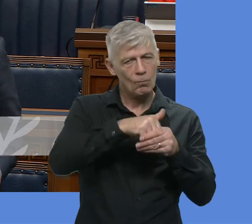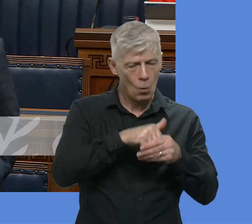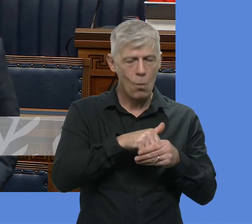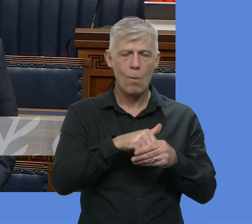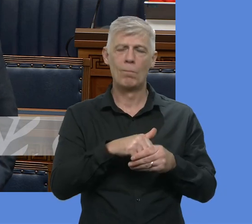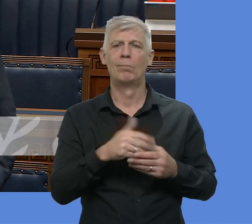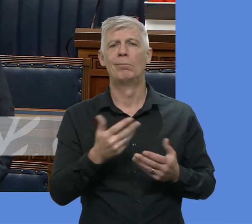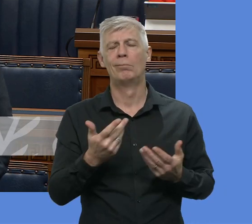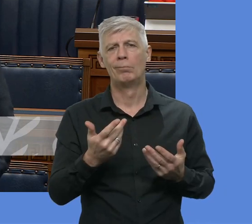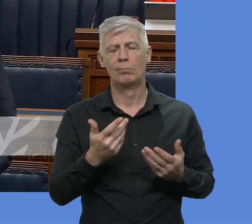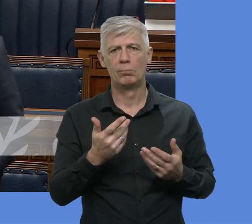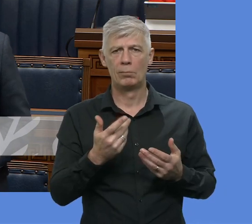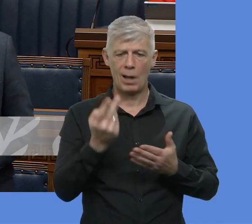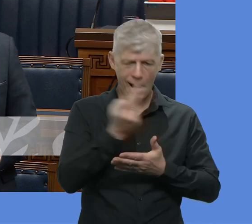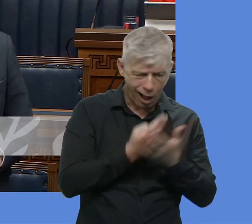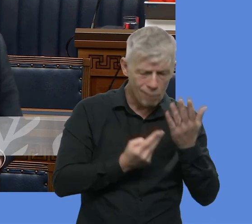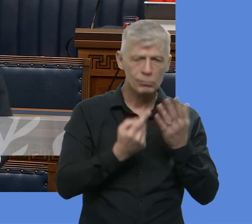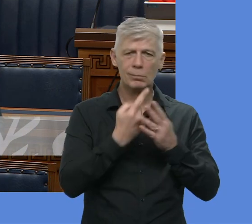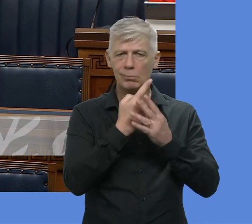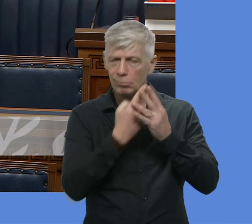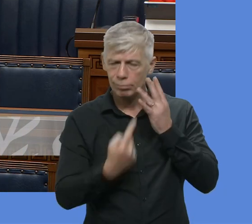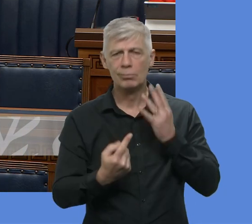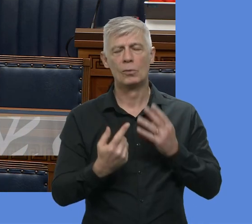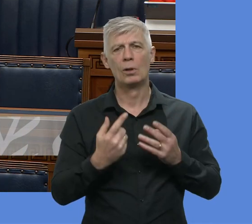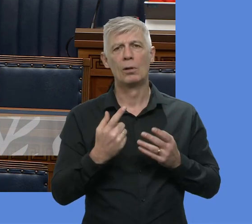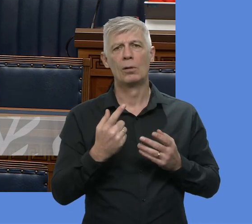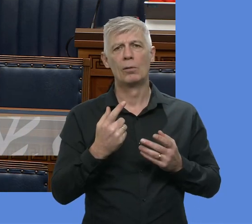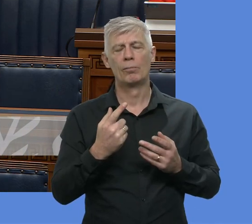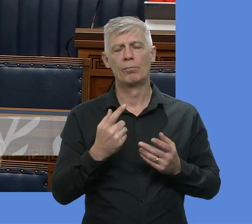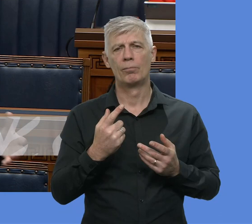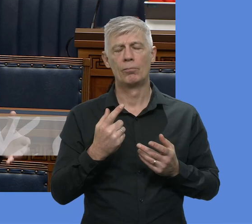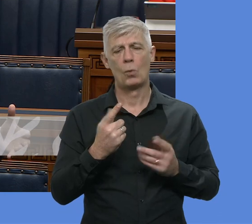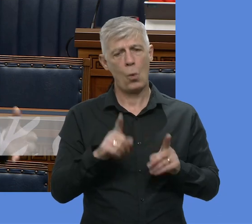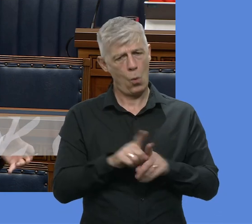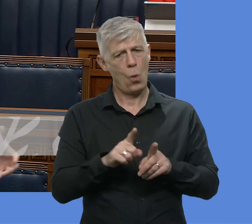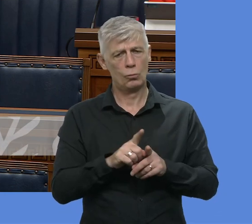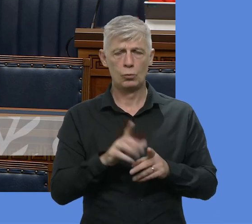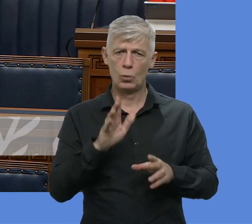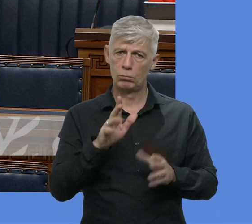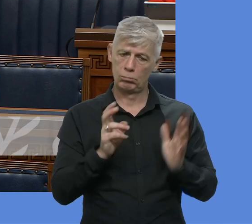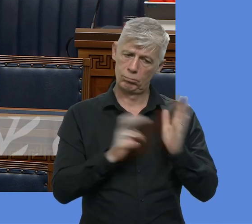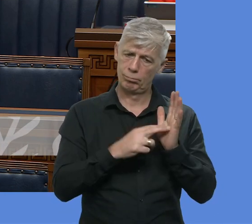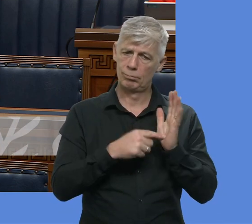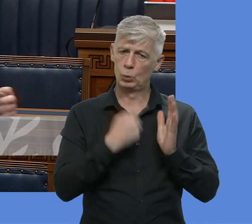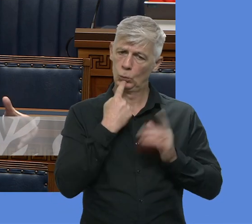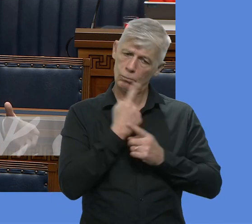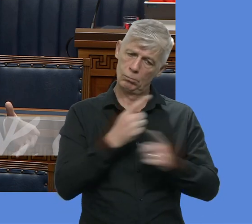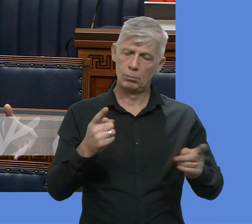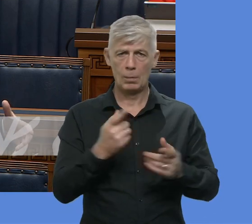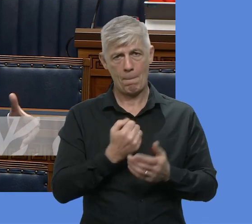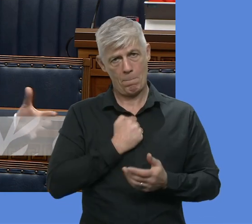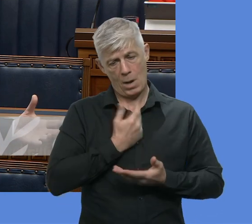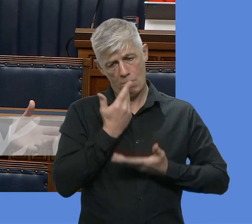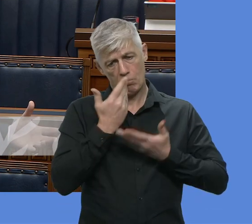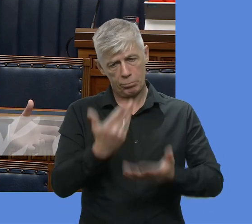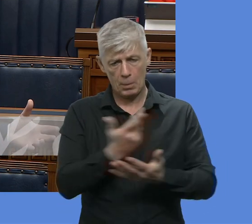more people involved in the arts. I would also want to take the opportunity to put on record my thanks to the many people who are involved,